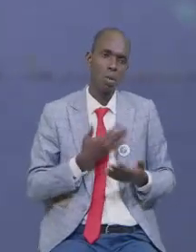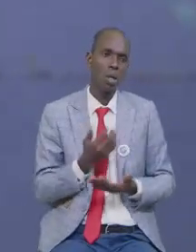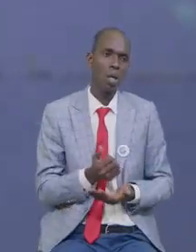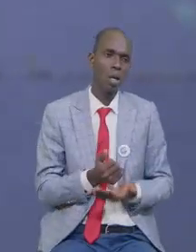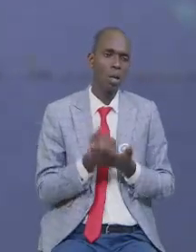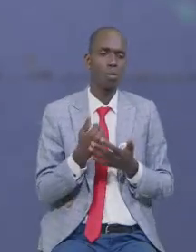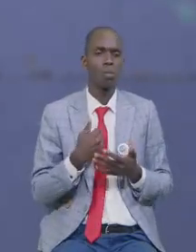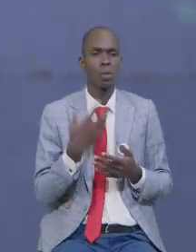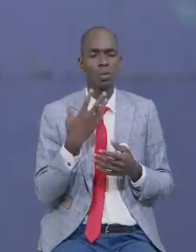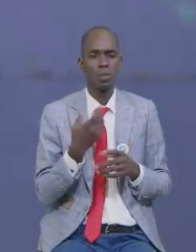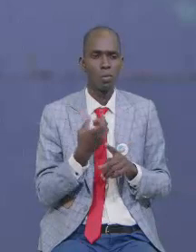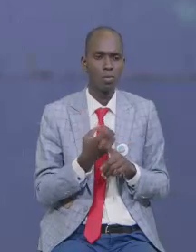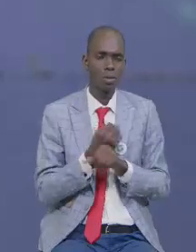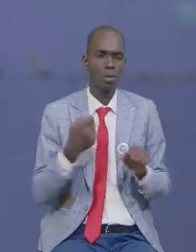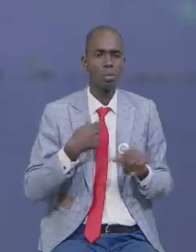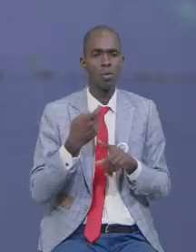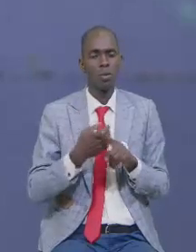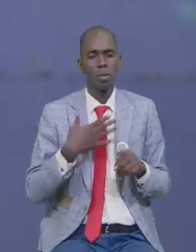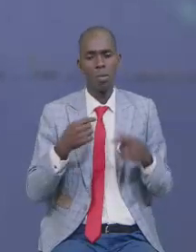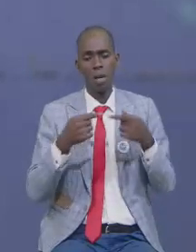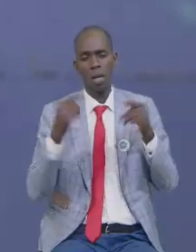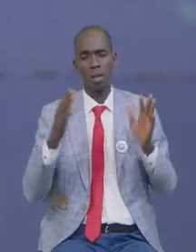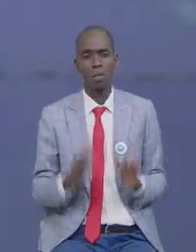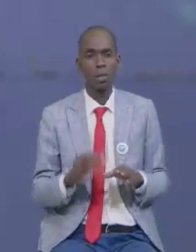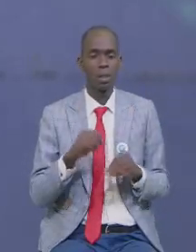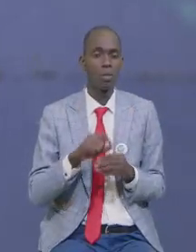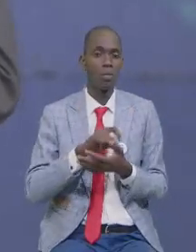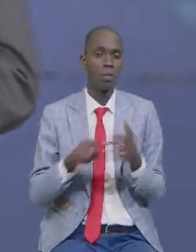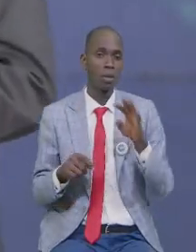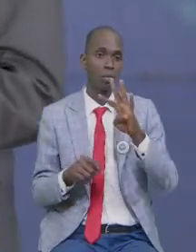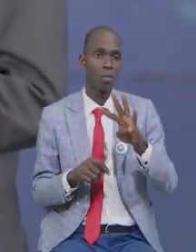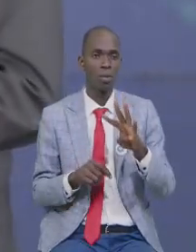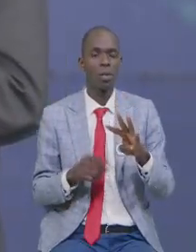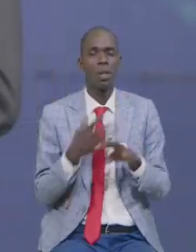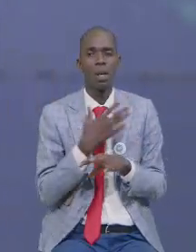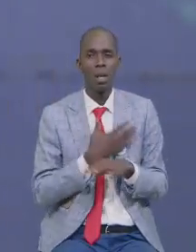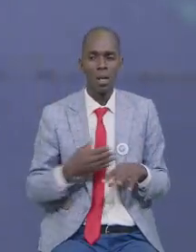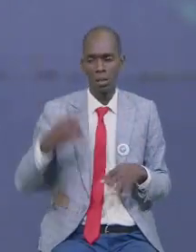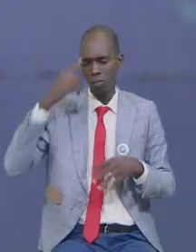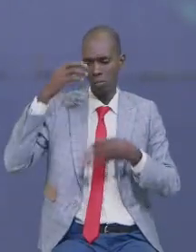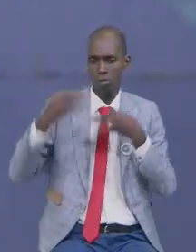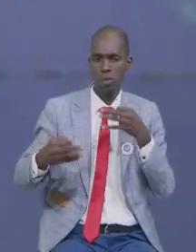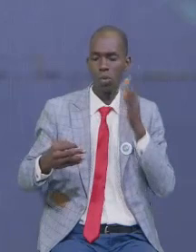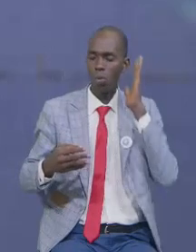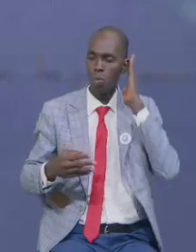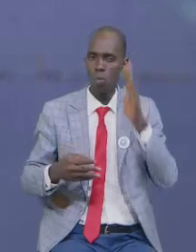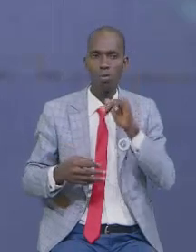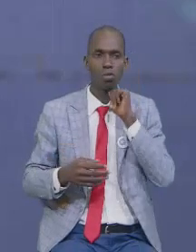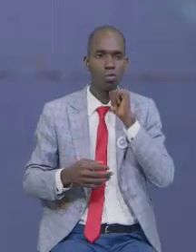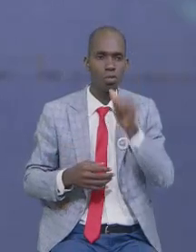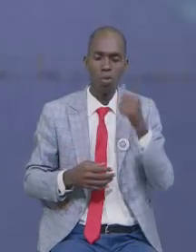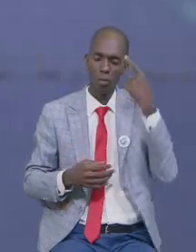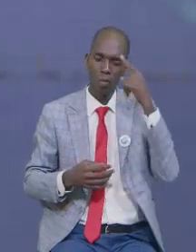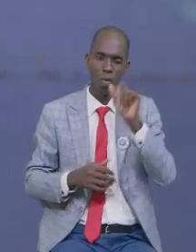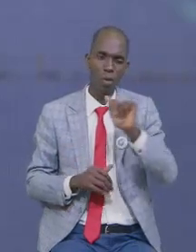mine adversary. Look at verse 4. In verse 4, and he would not for a